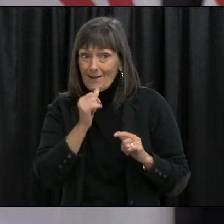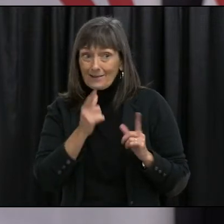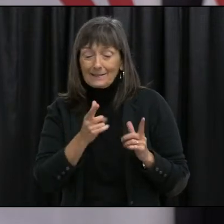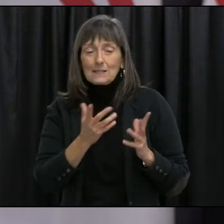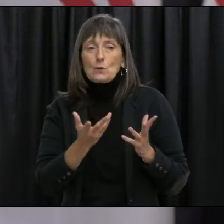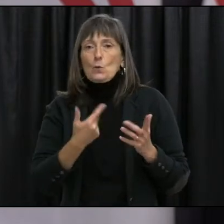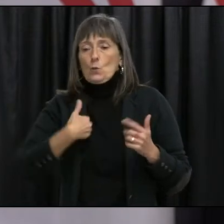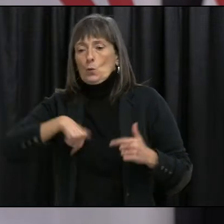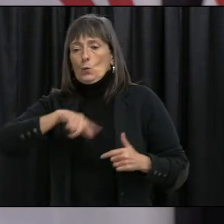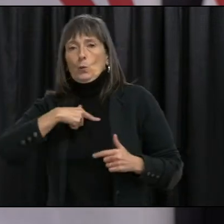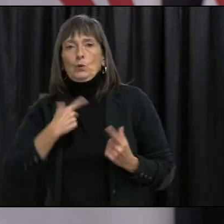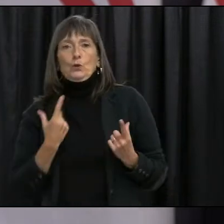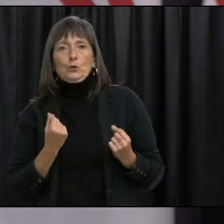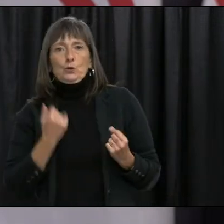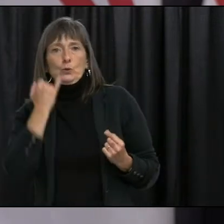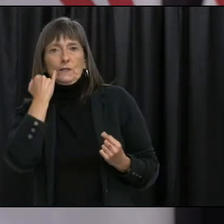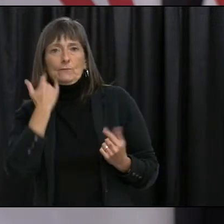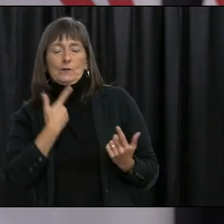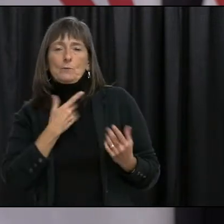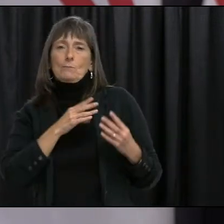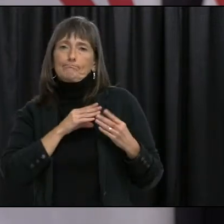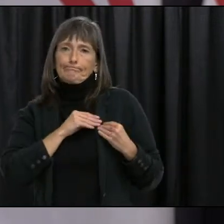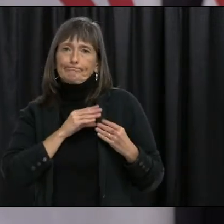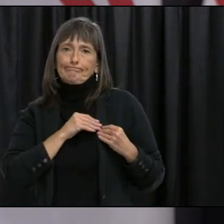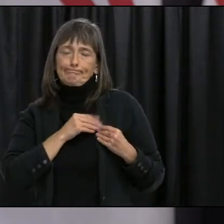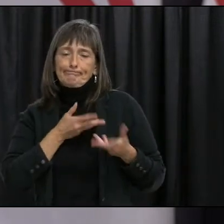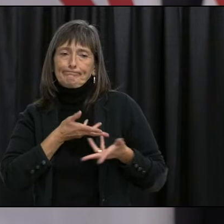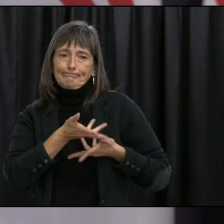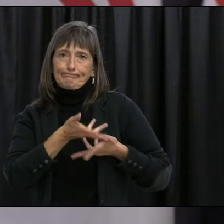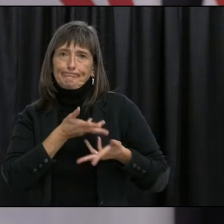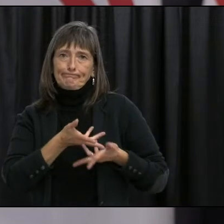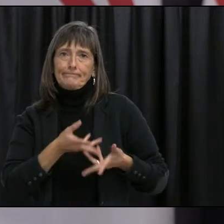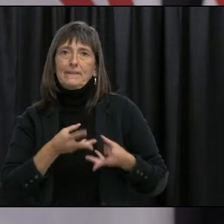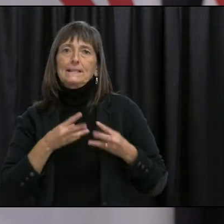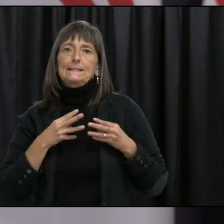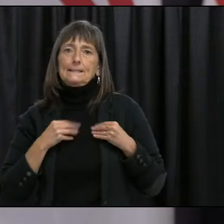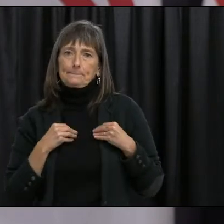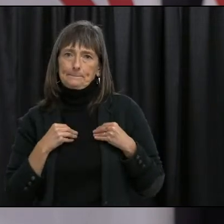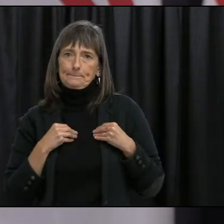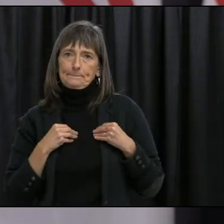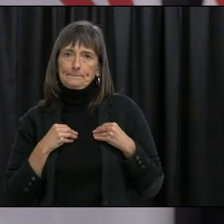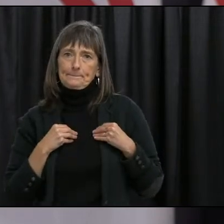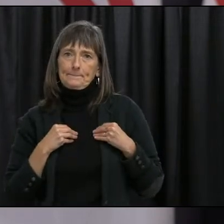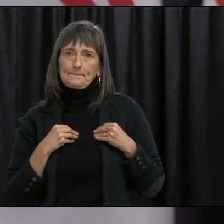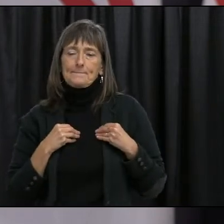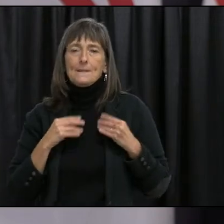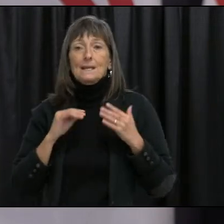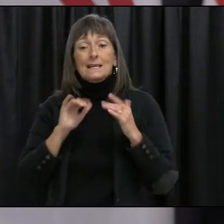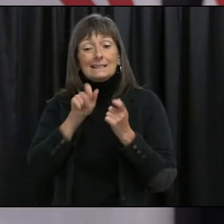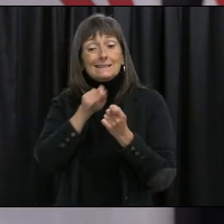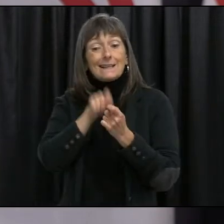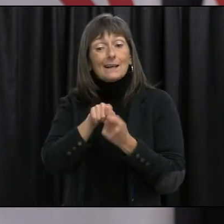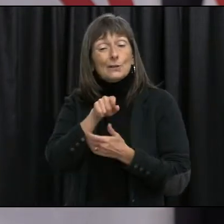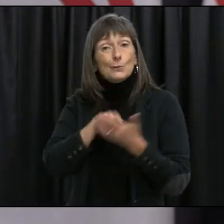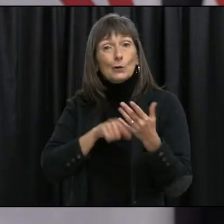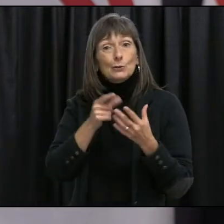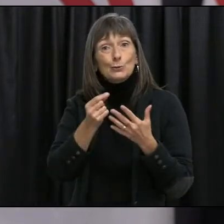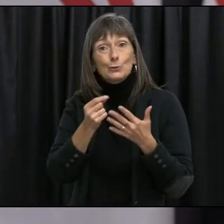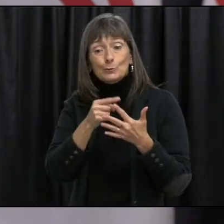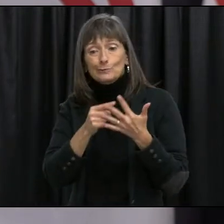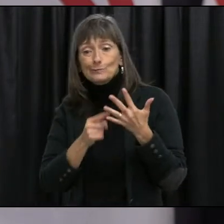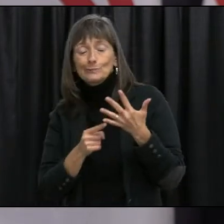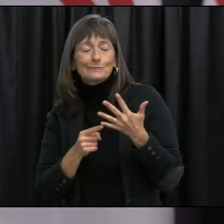those individuals in a compassionate and courteous way. There is no script or playbook for that. And